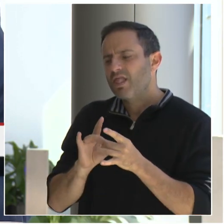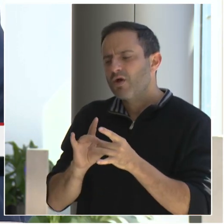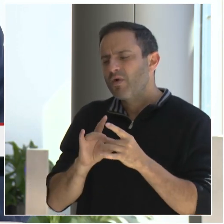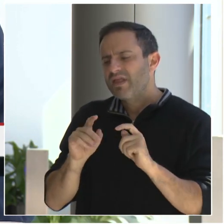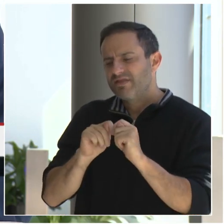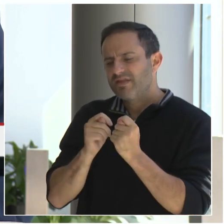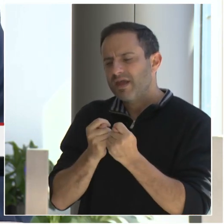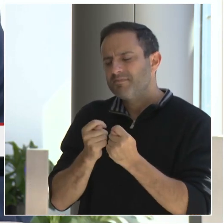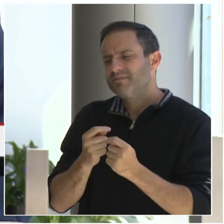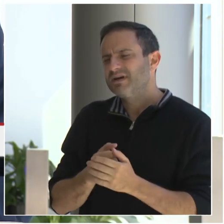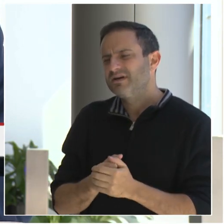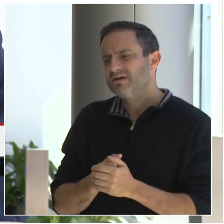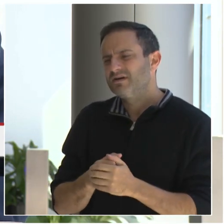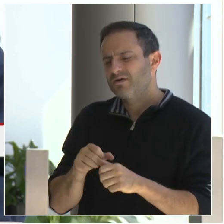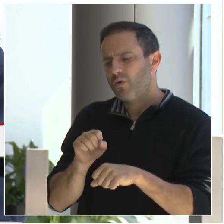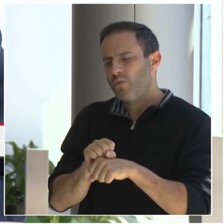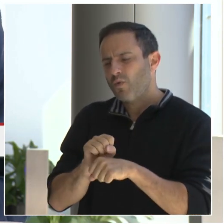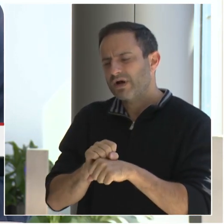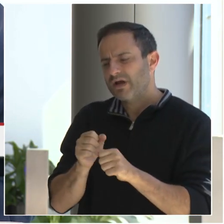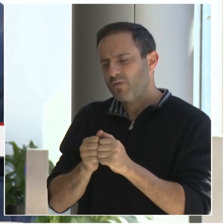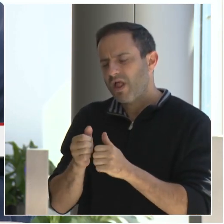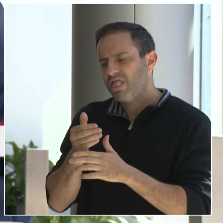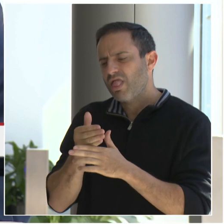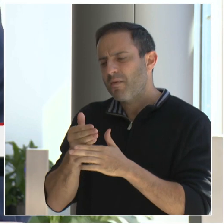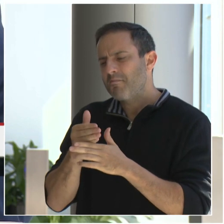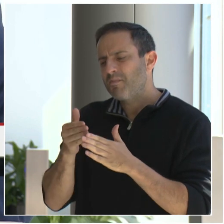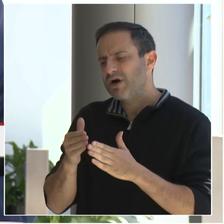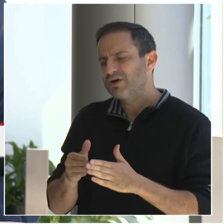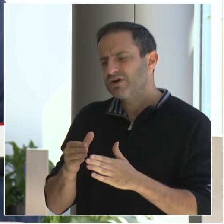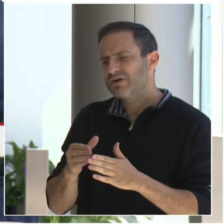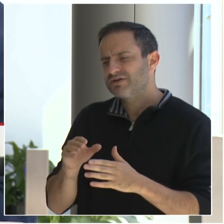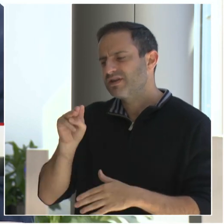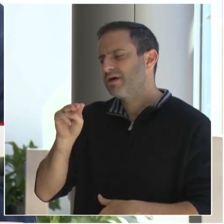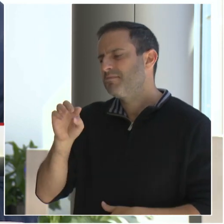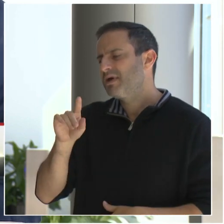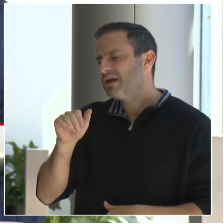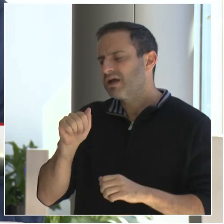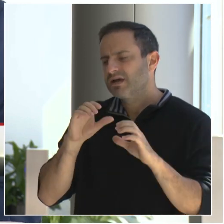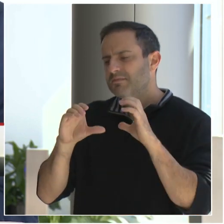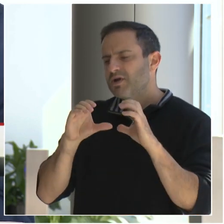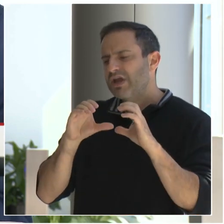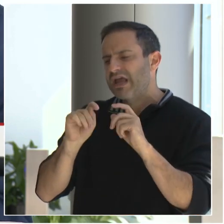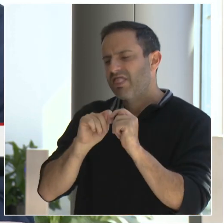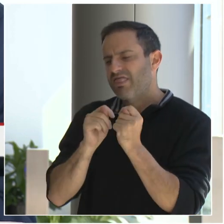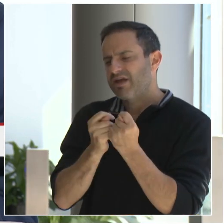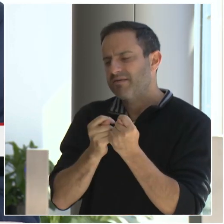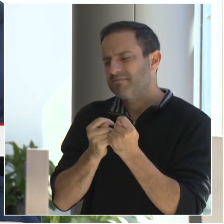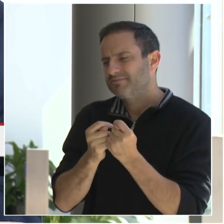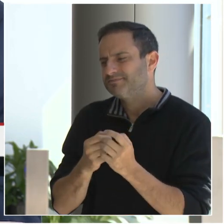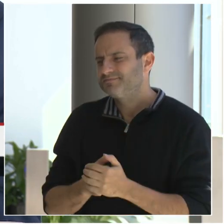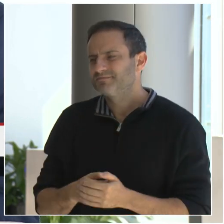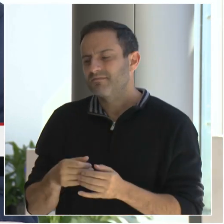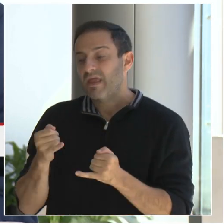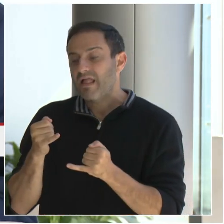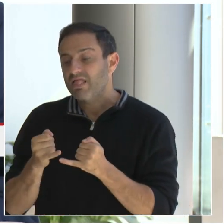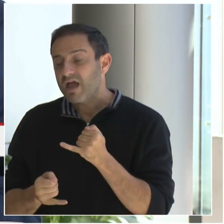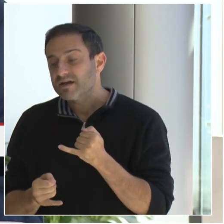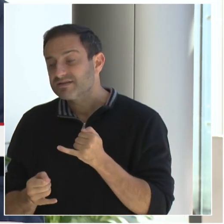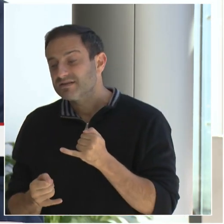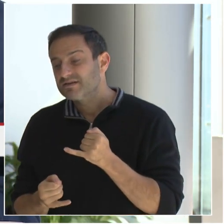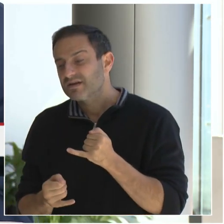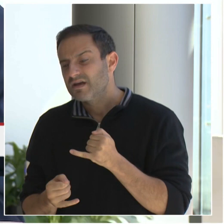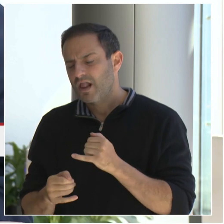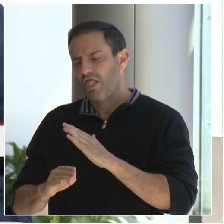working with all of our elected partners, our media and communications team, and then certainly last but not least,